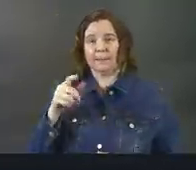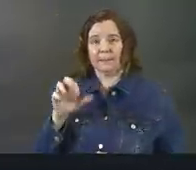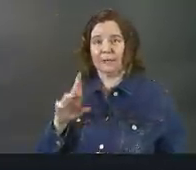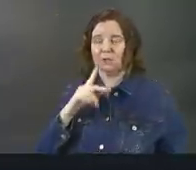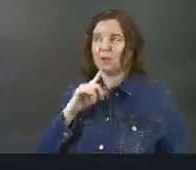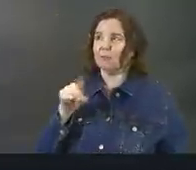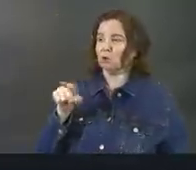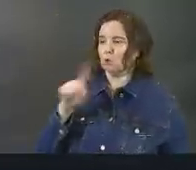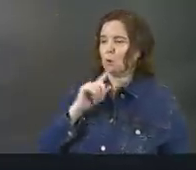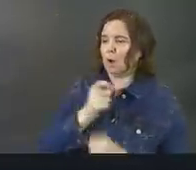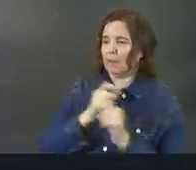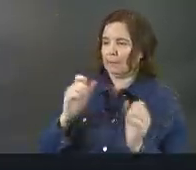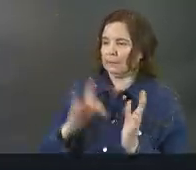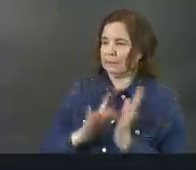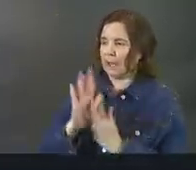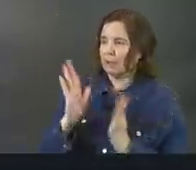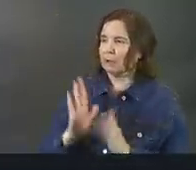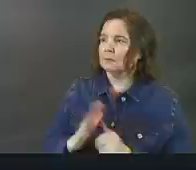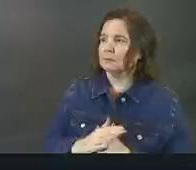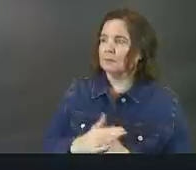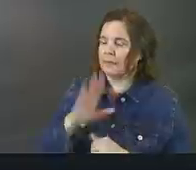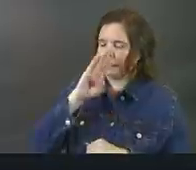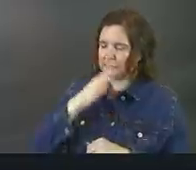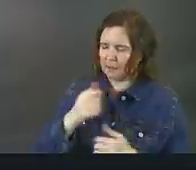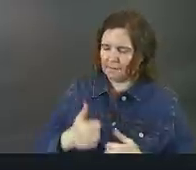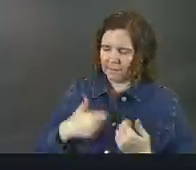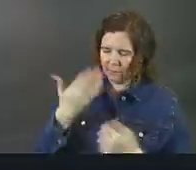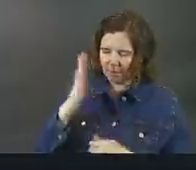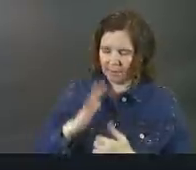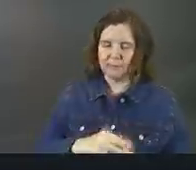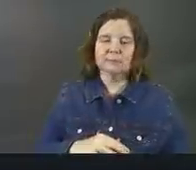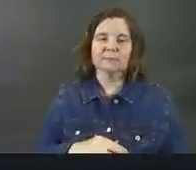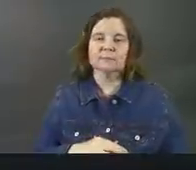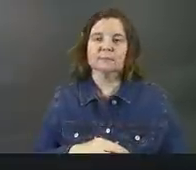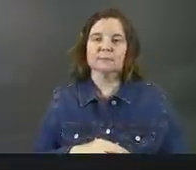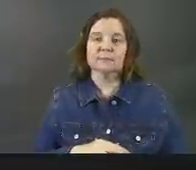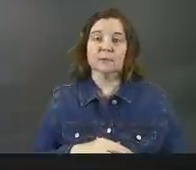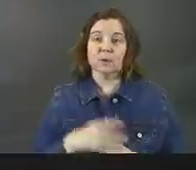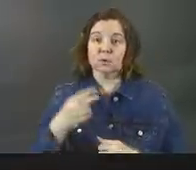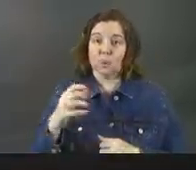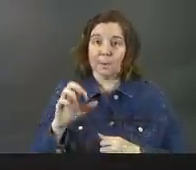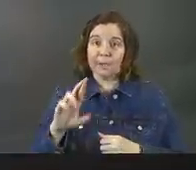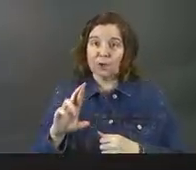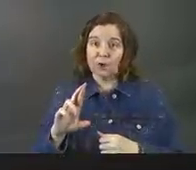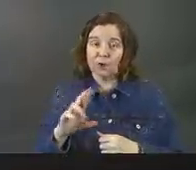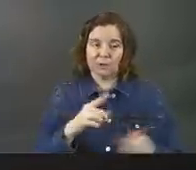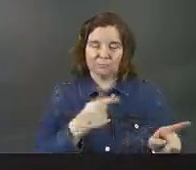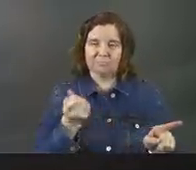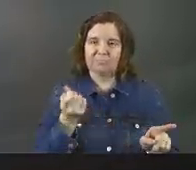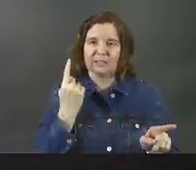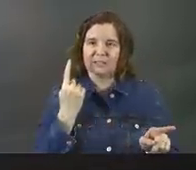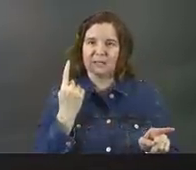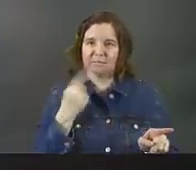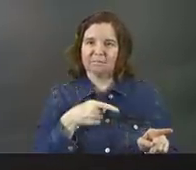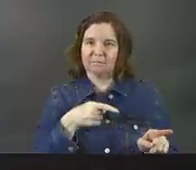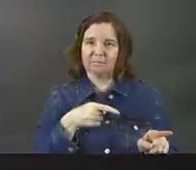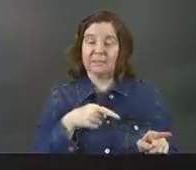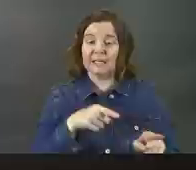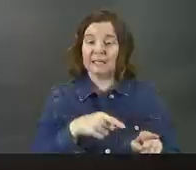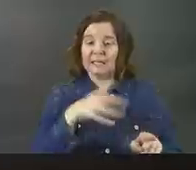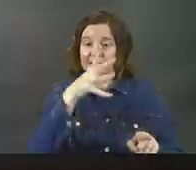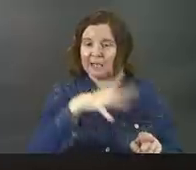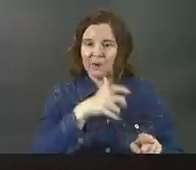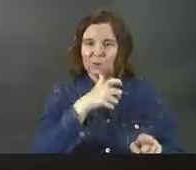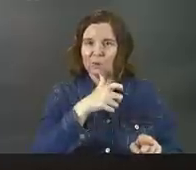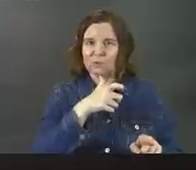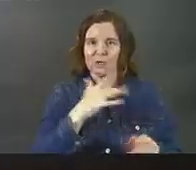"You are the Messiah, the Son of the living God." So Peter gets it, right? He's the